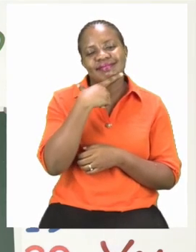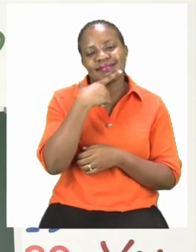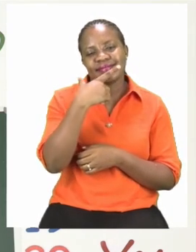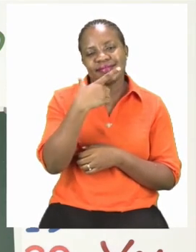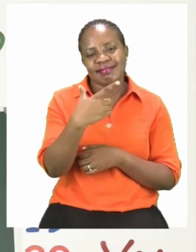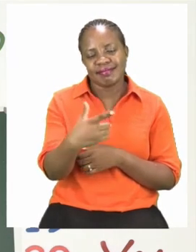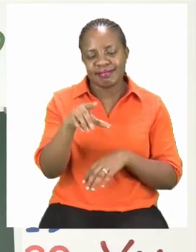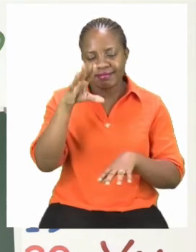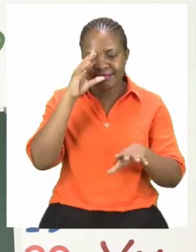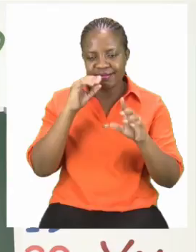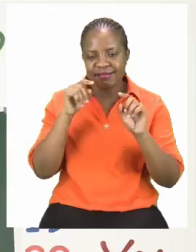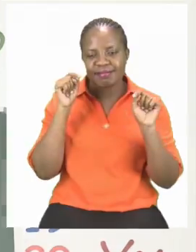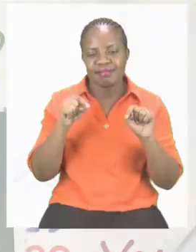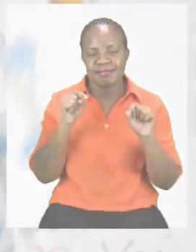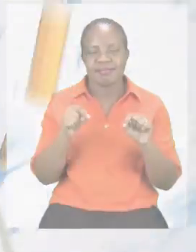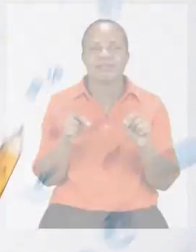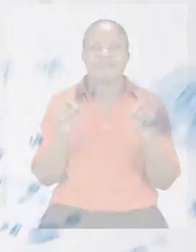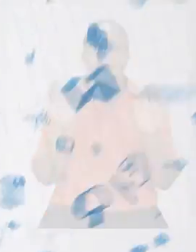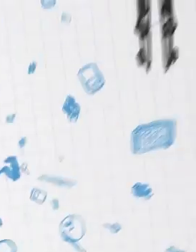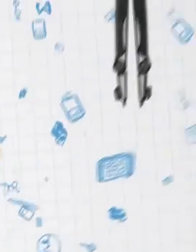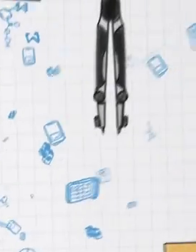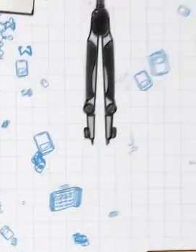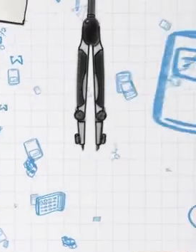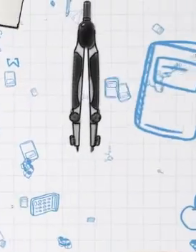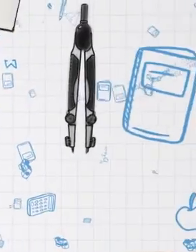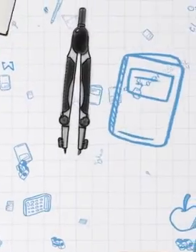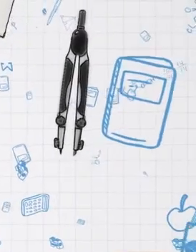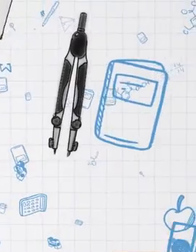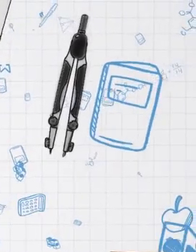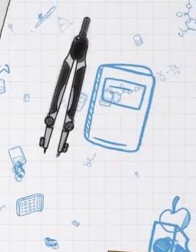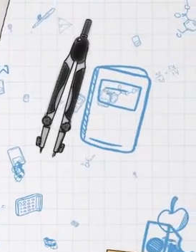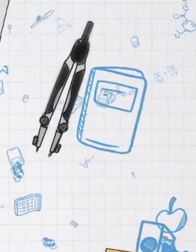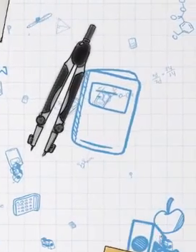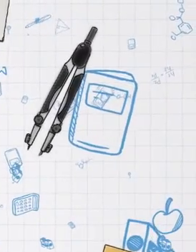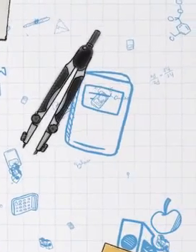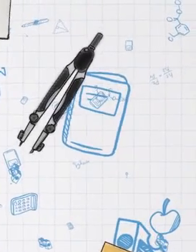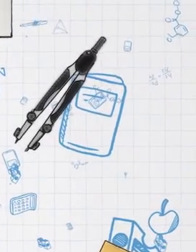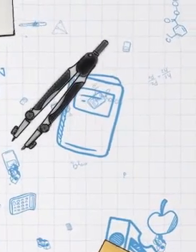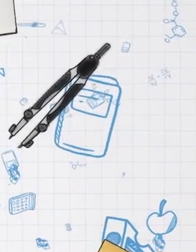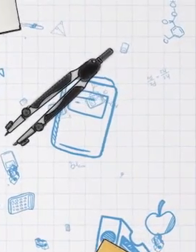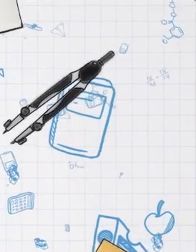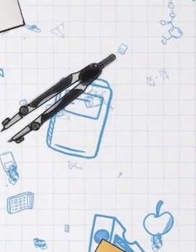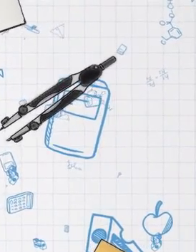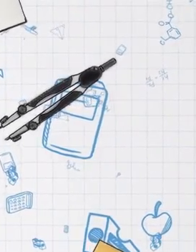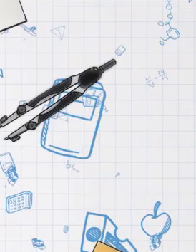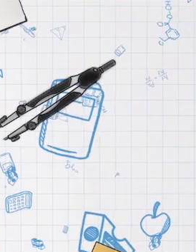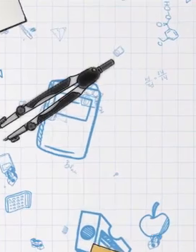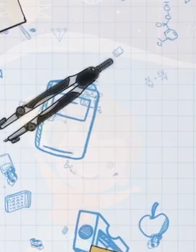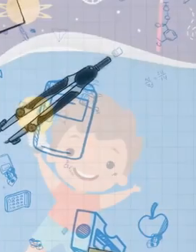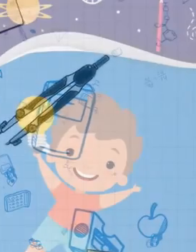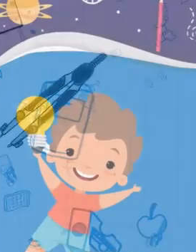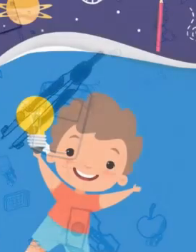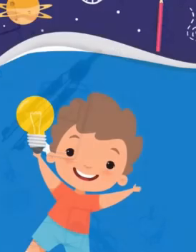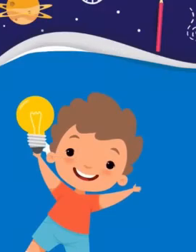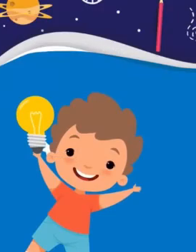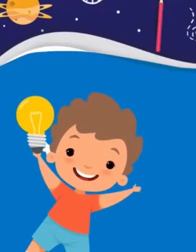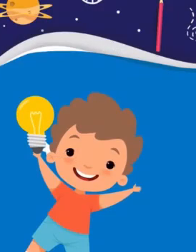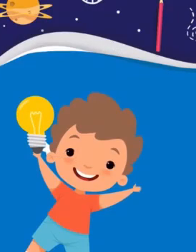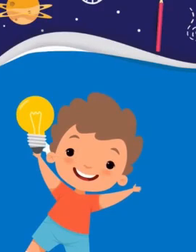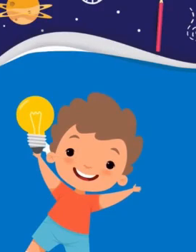add those numbers. For example, 10 plus 9. Whatever answer